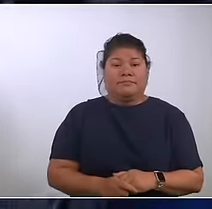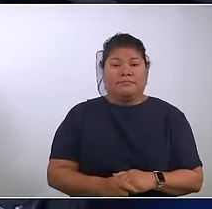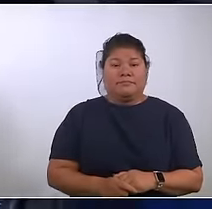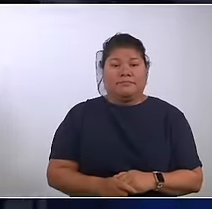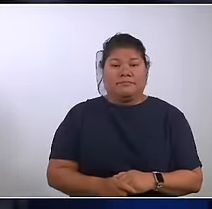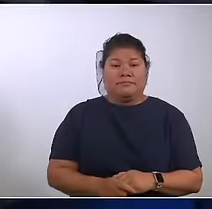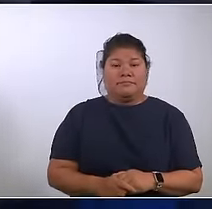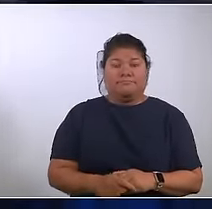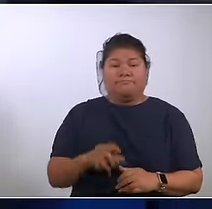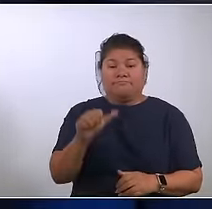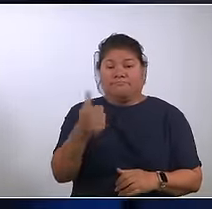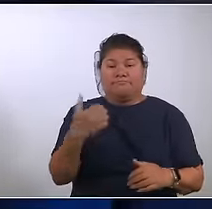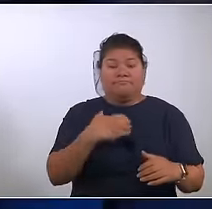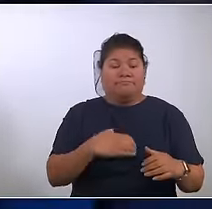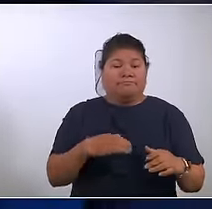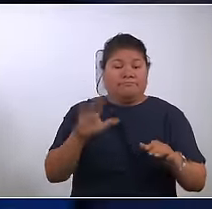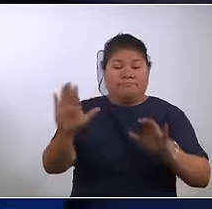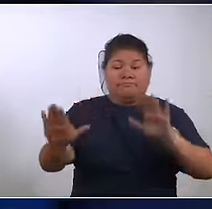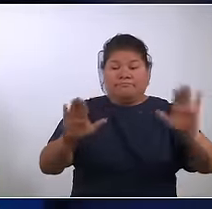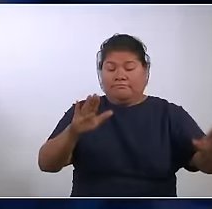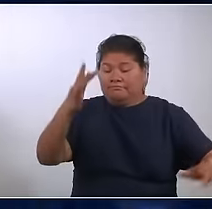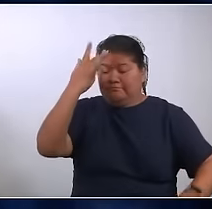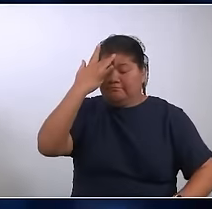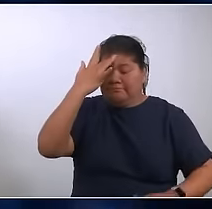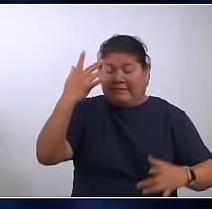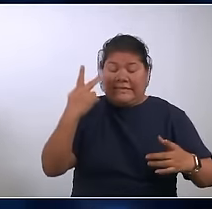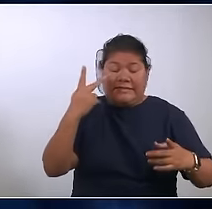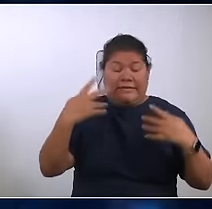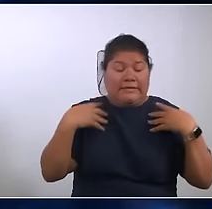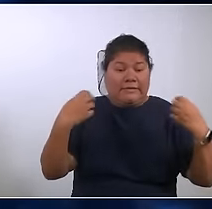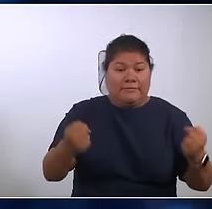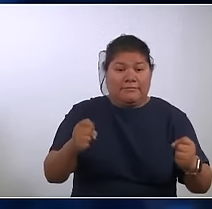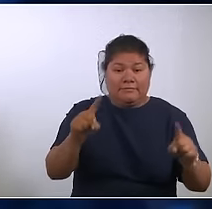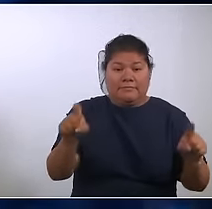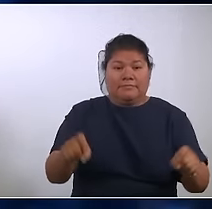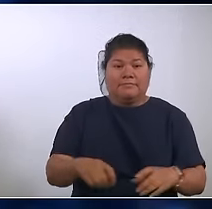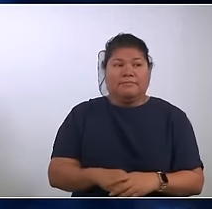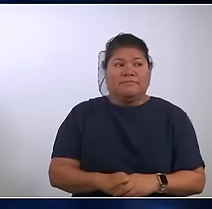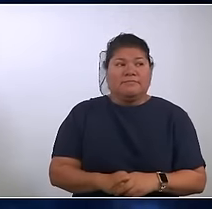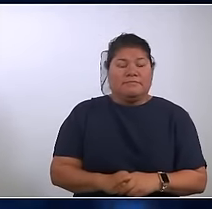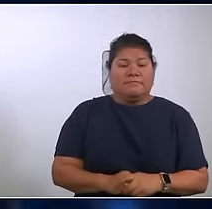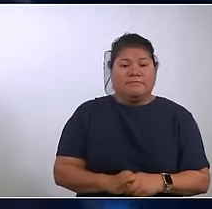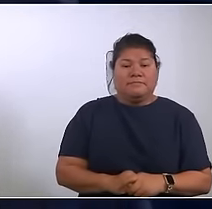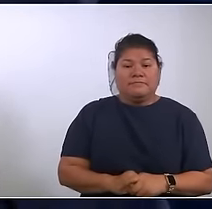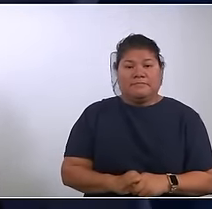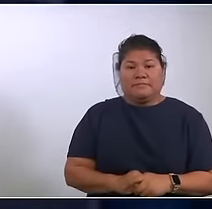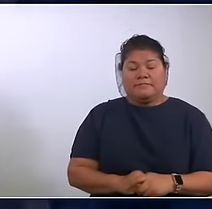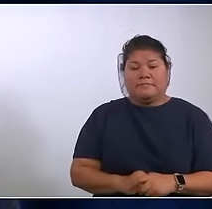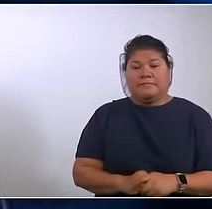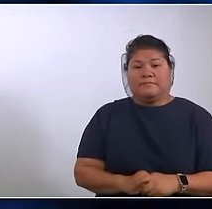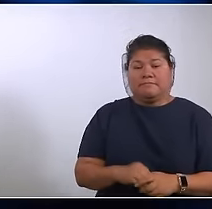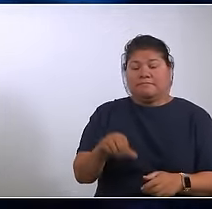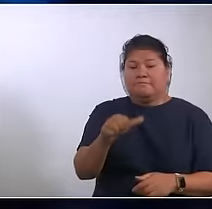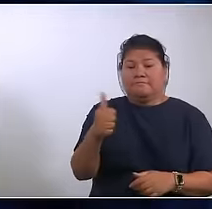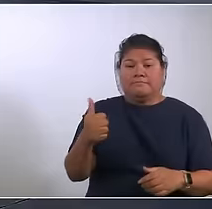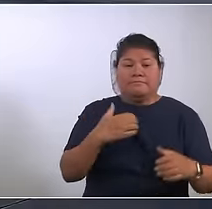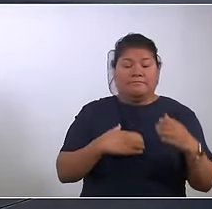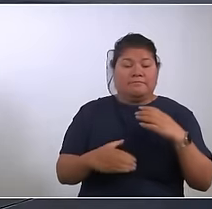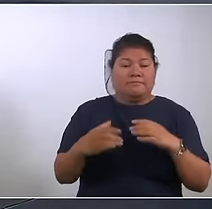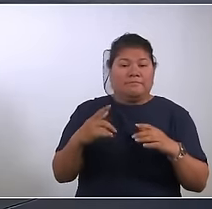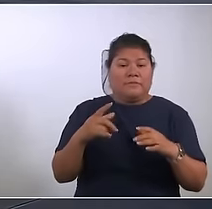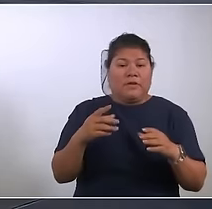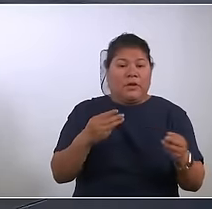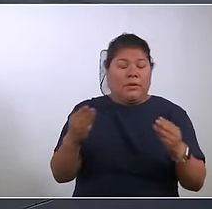Anybody hungry to lay their hands on the sick and see them healed? ¿Alguien tiene hambre de poner manos y que sanen los enfermos? Anybody hungry to